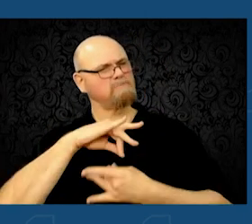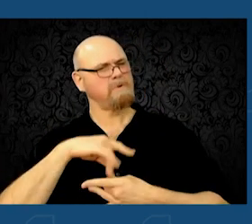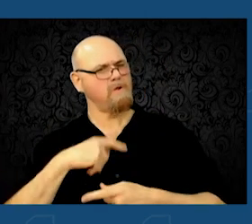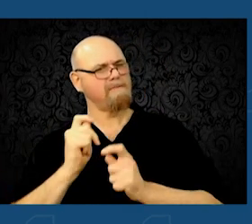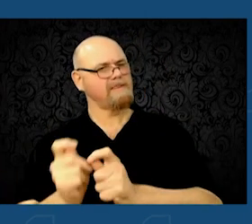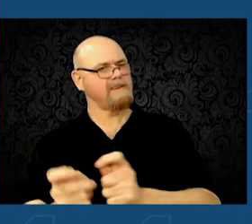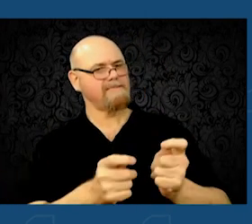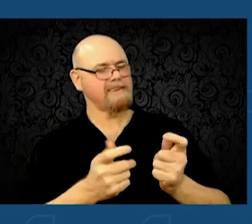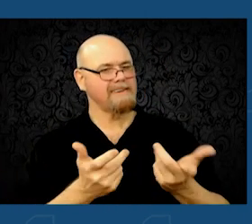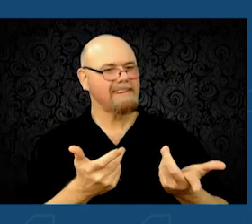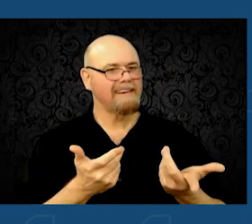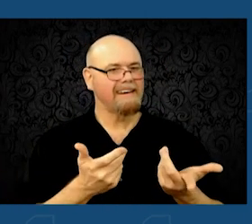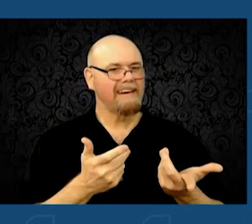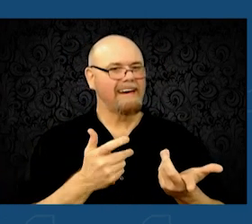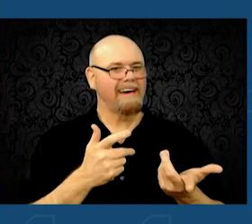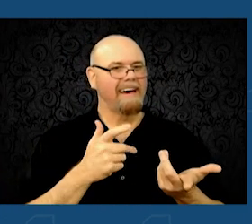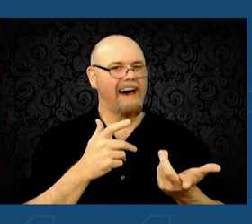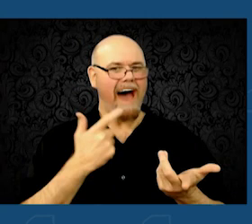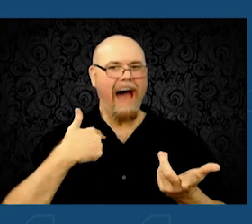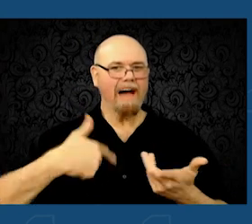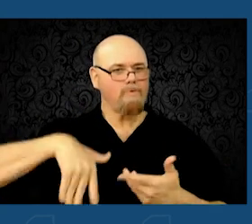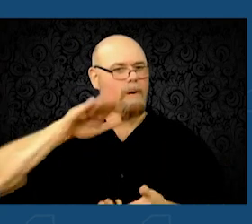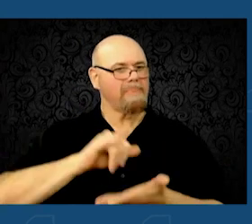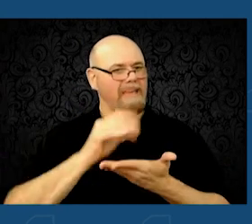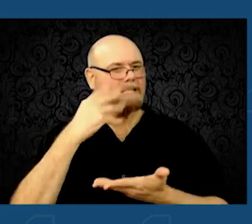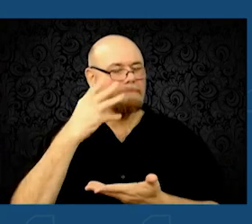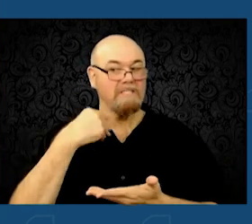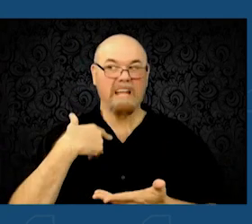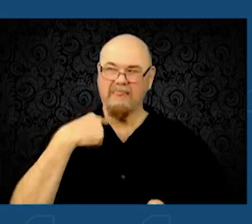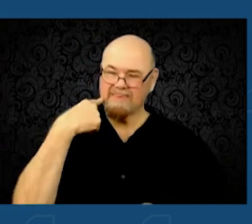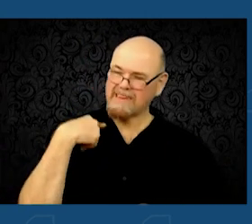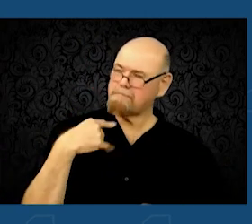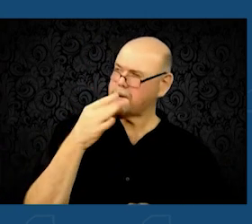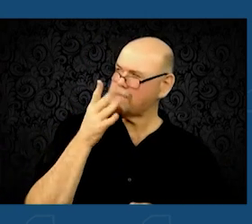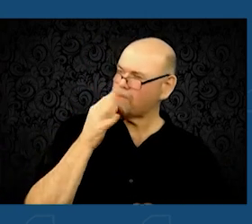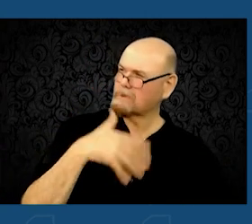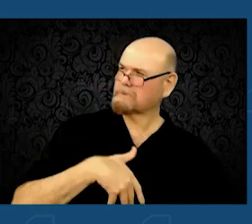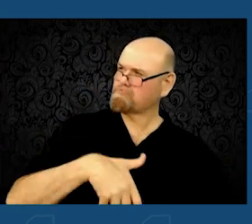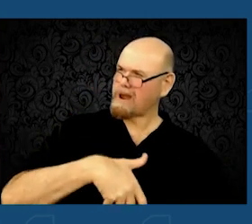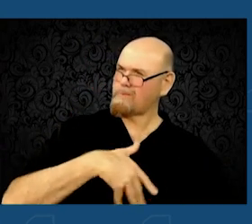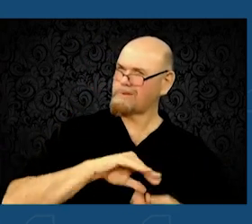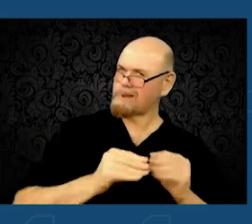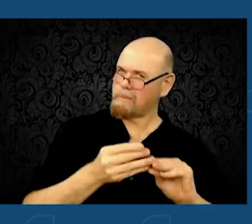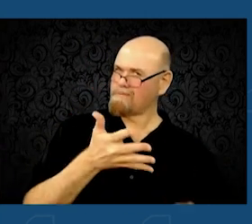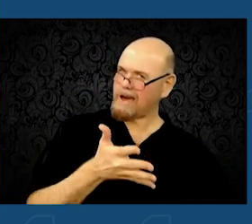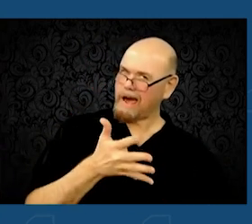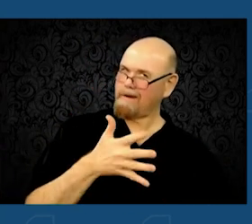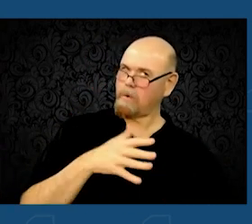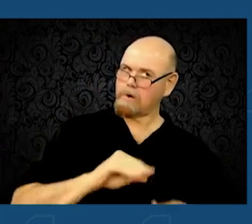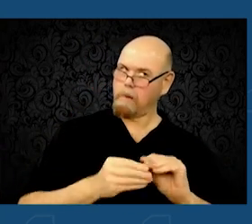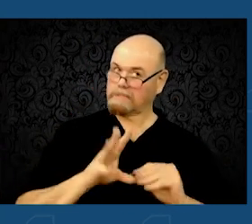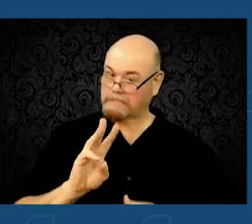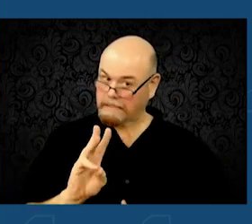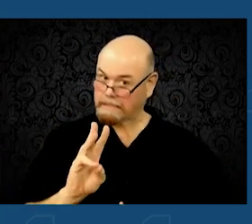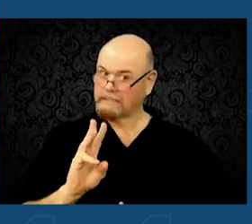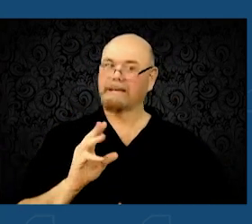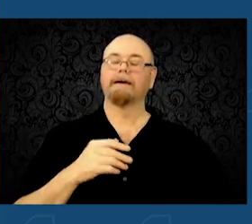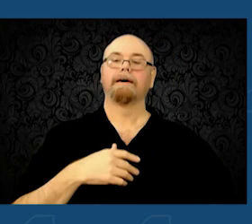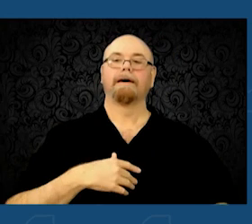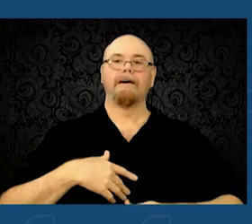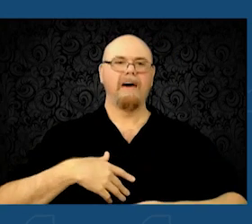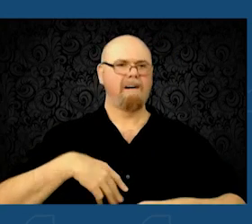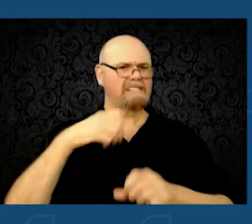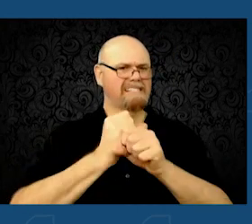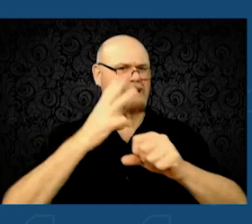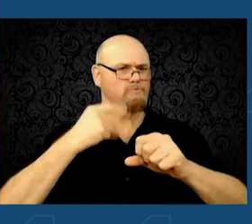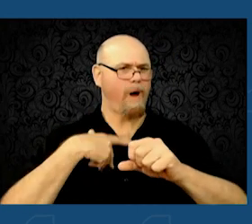And my mother, very pregnant with, I think, number 5 or 6, loaded us all up in a beat-up station wagon and say she's